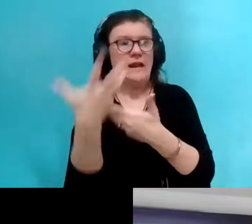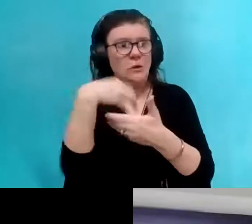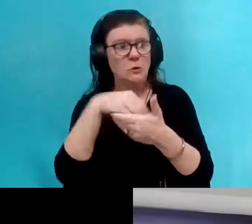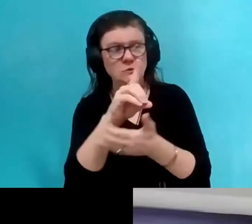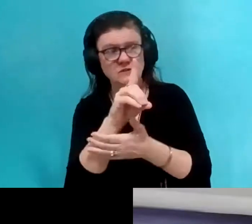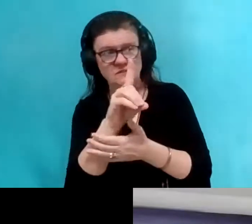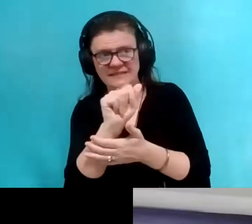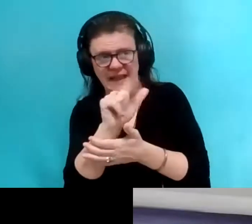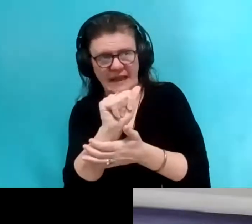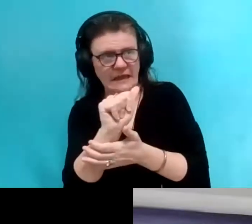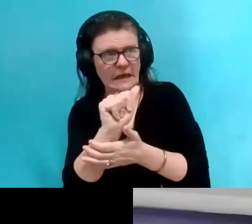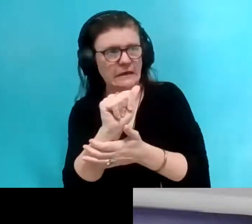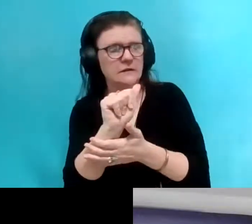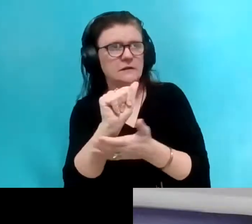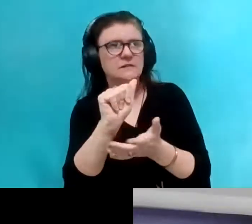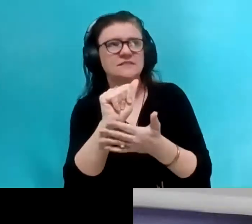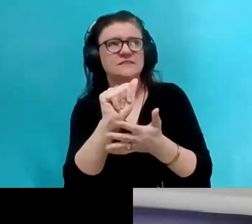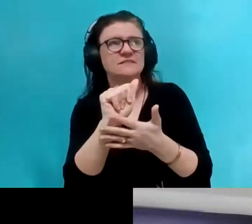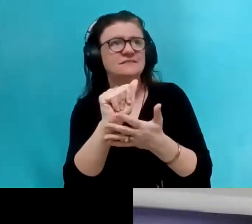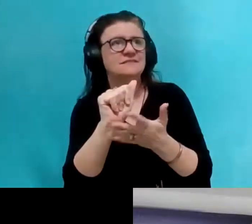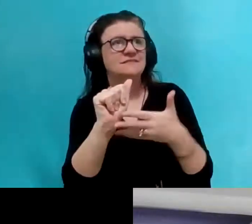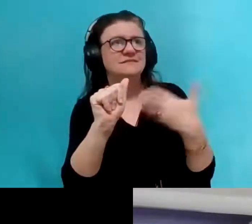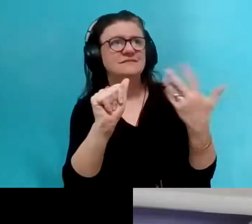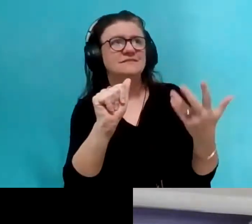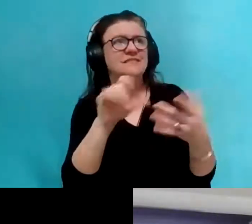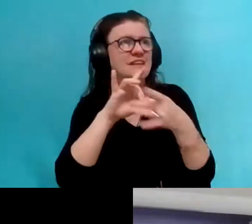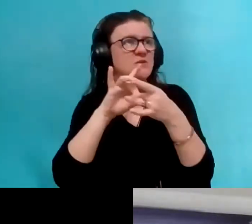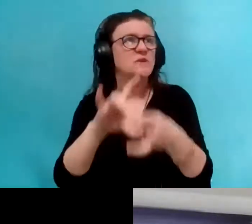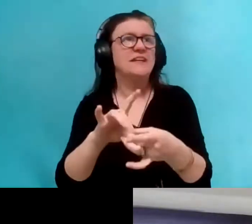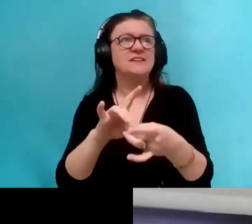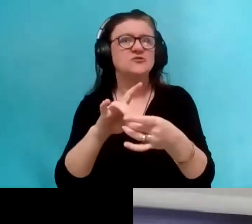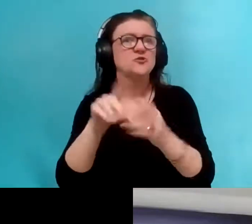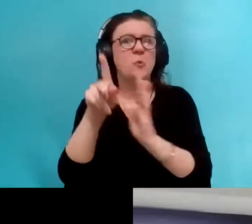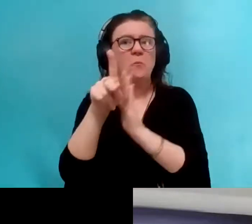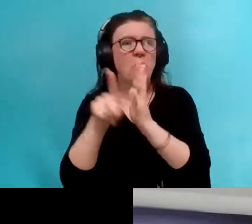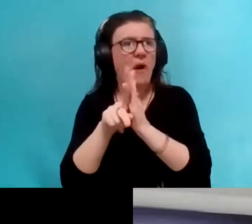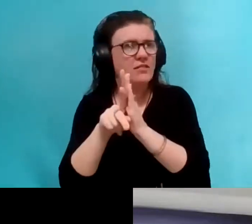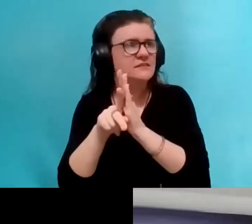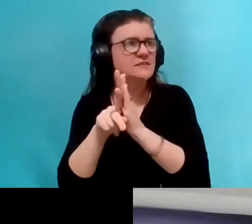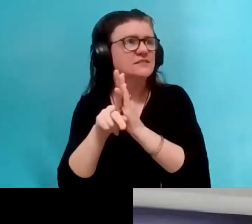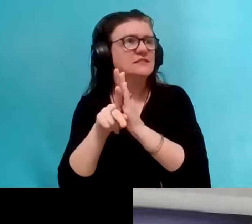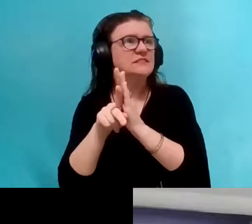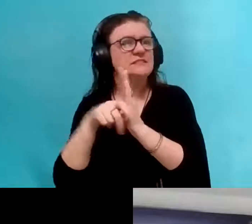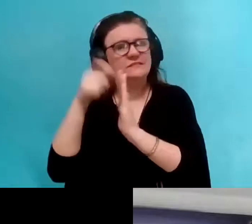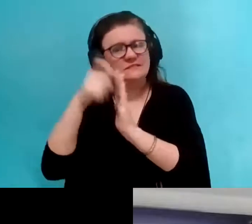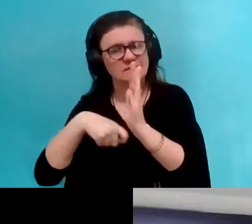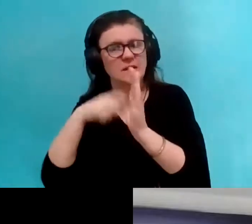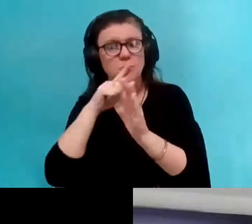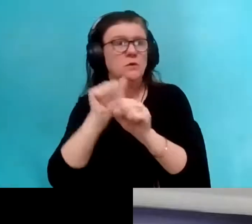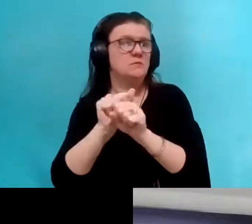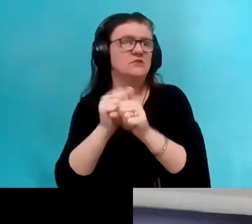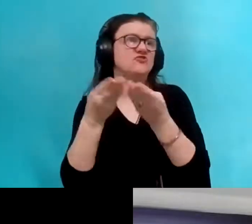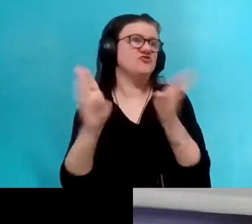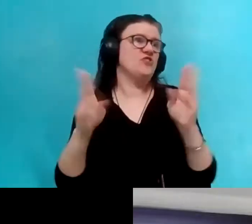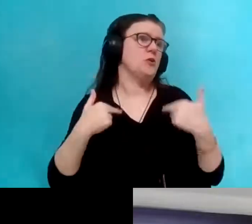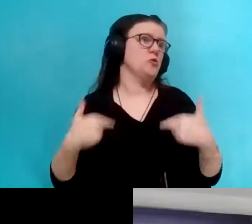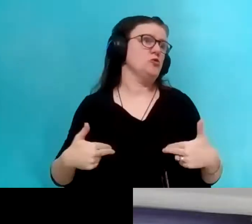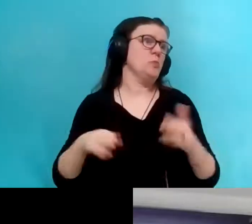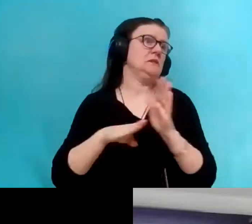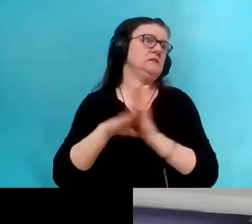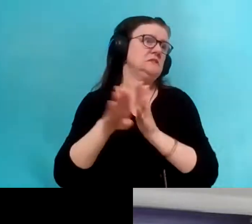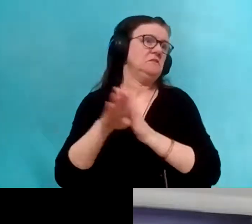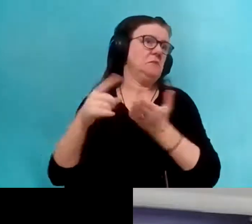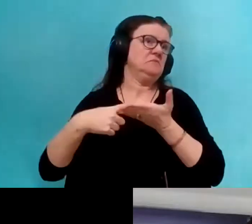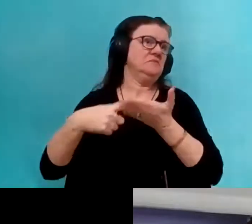be fed into sectoral policy dialogues and general human development discussions and discourse